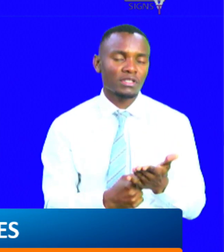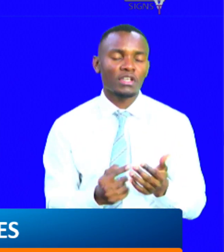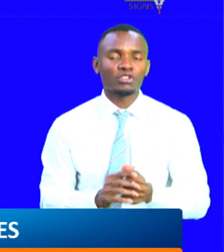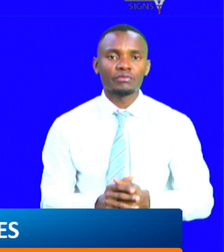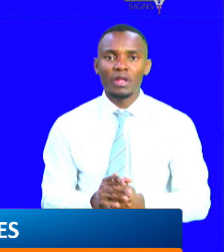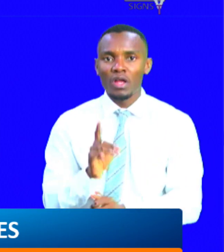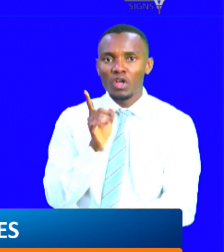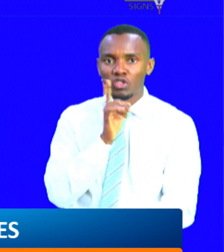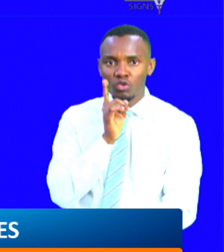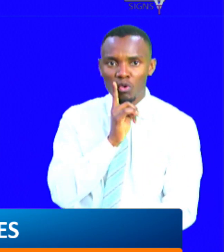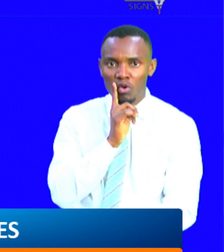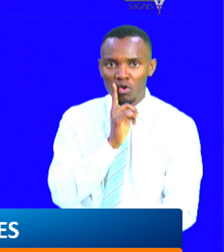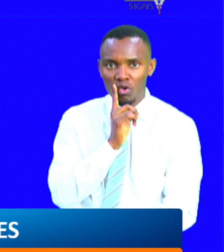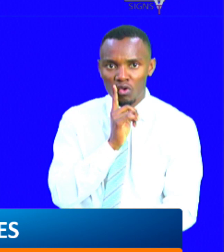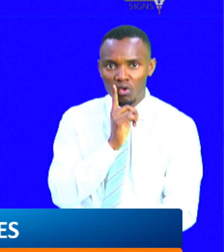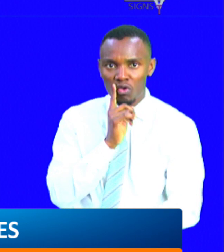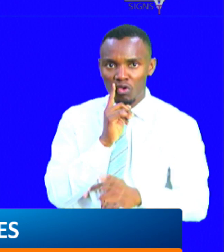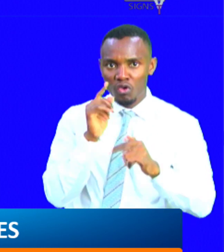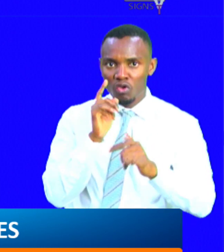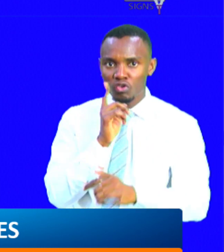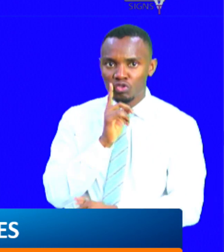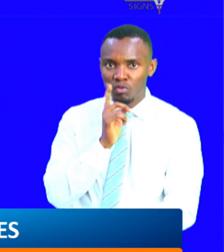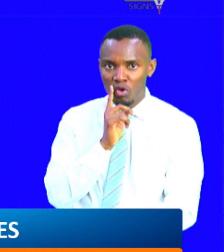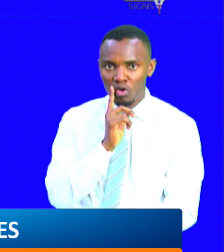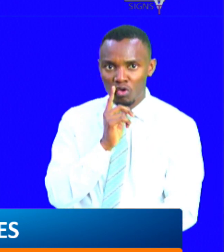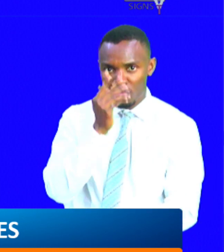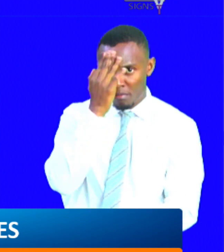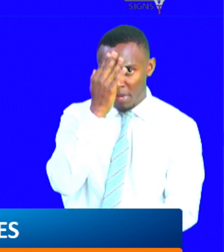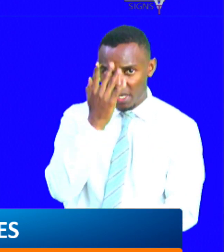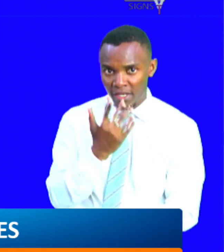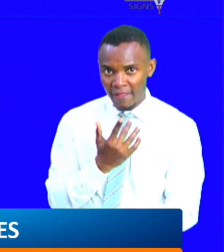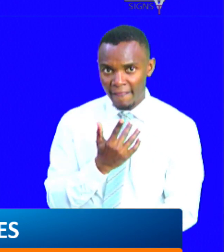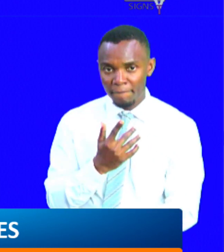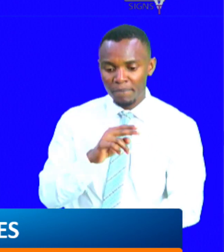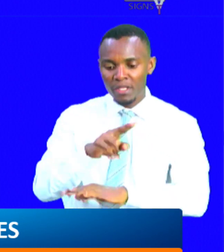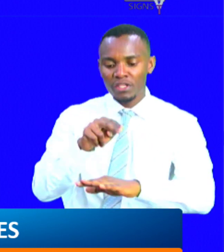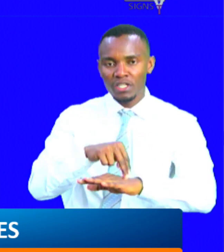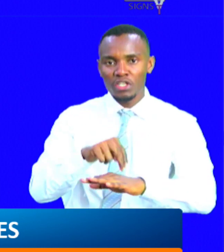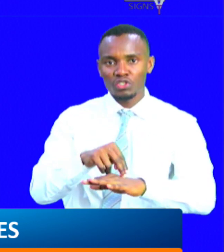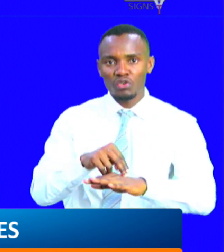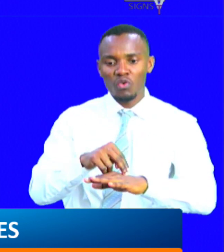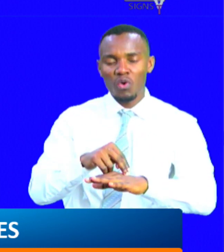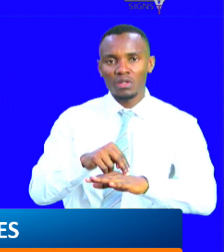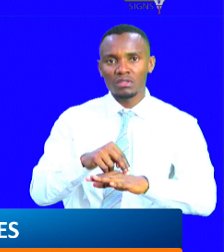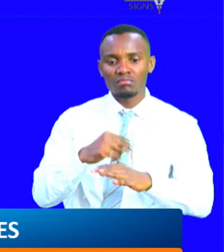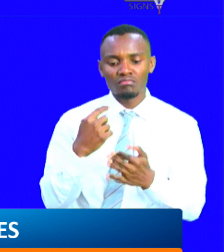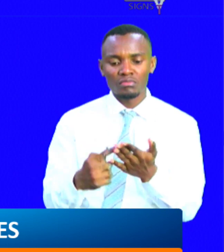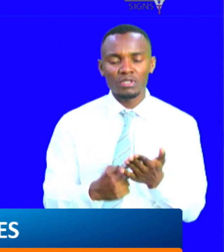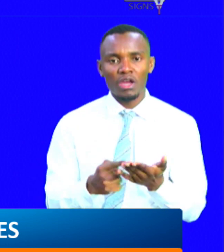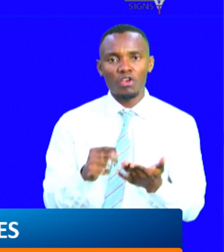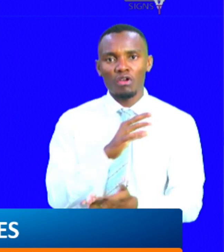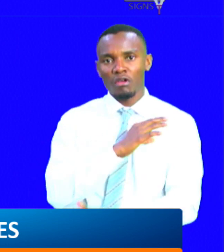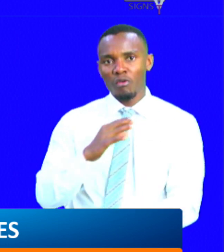Tomorrow, Monday, 21st of August, the National Dialogue Committee will be